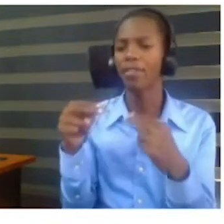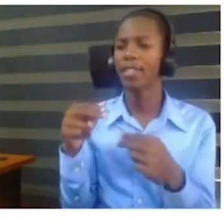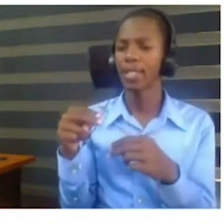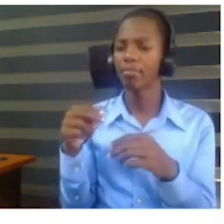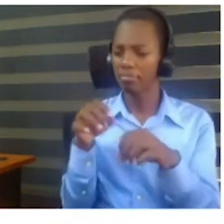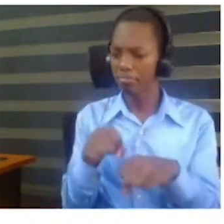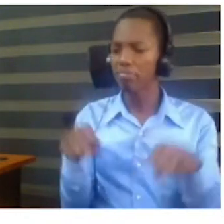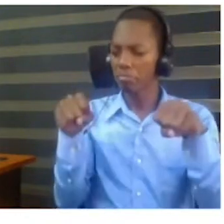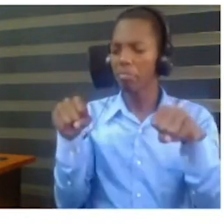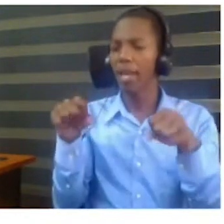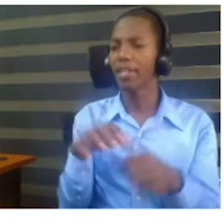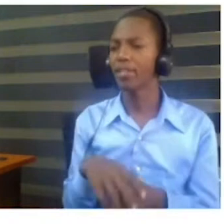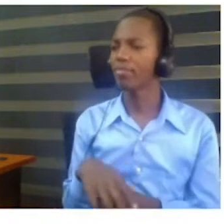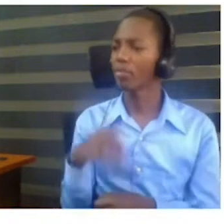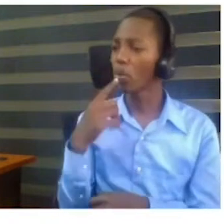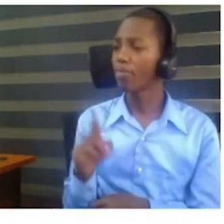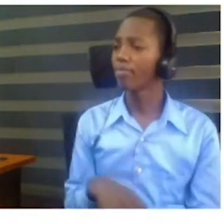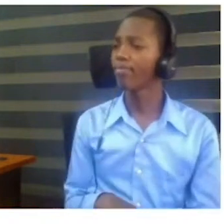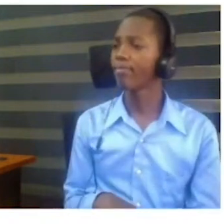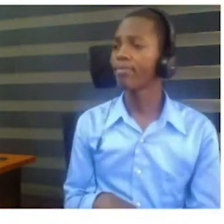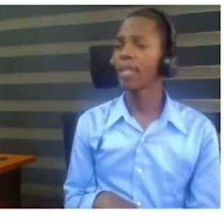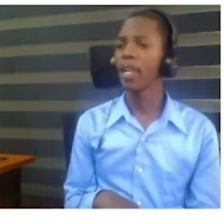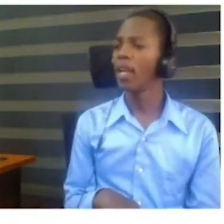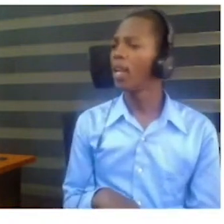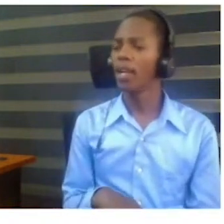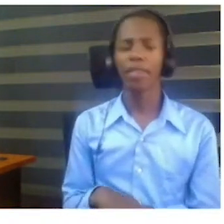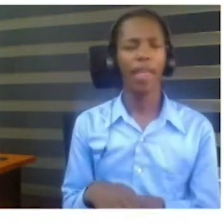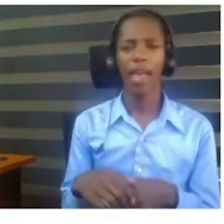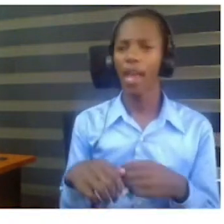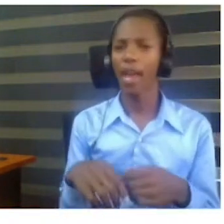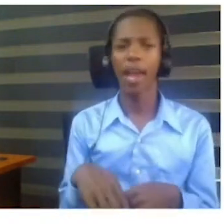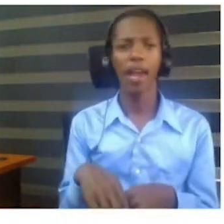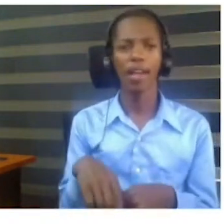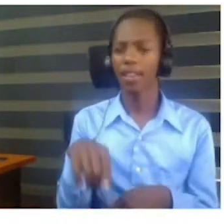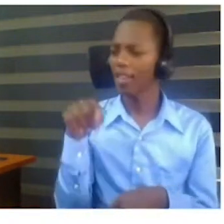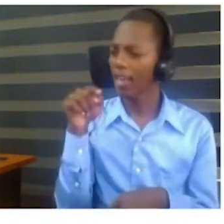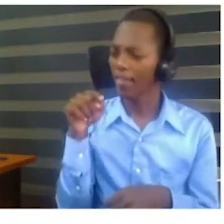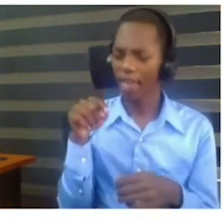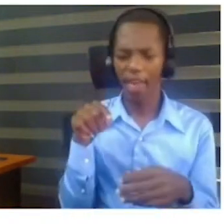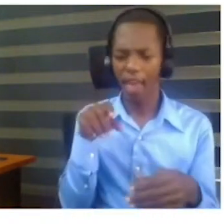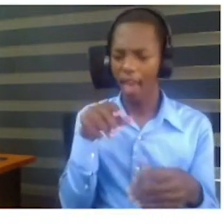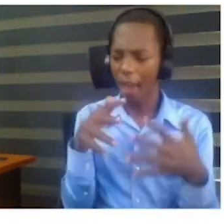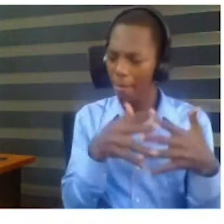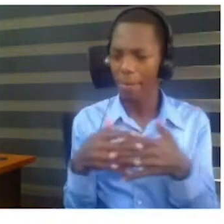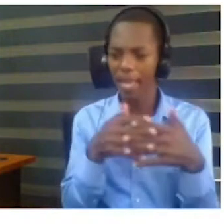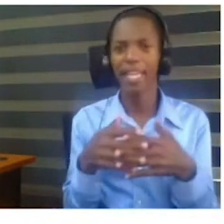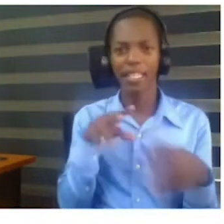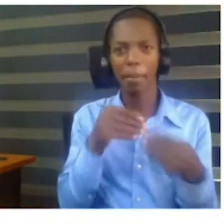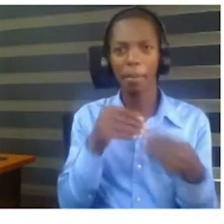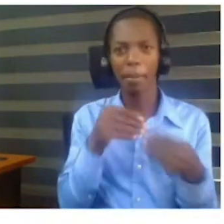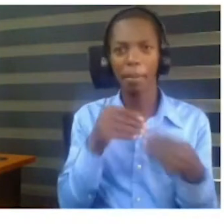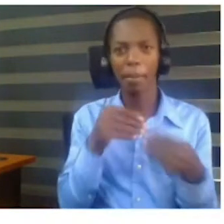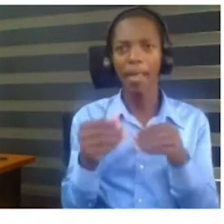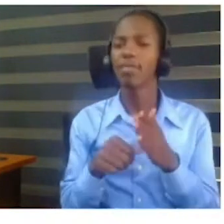the Americans with Disabilities Act prohibits discrimination against students with disabilities. If you don't provide access to